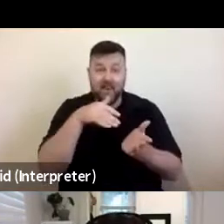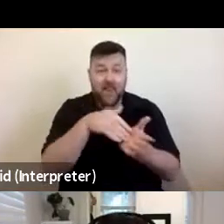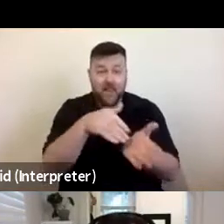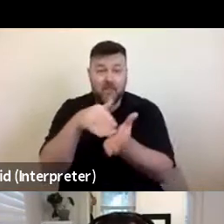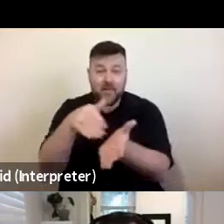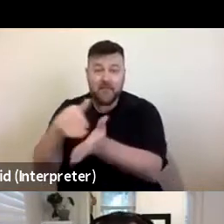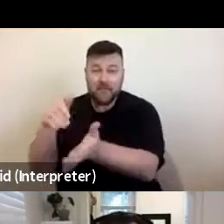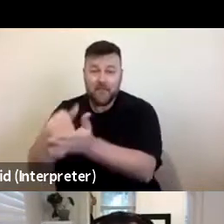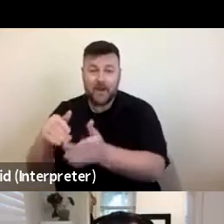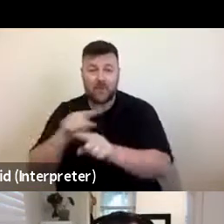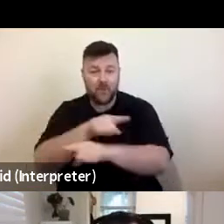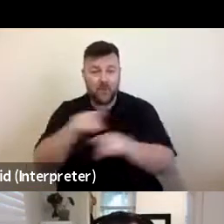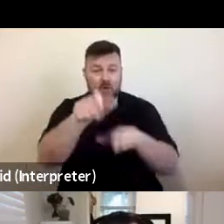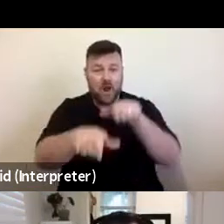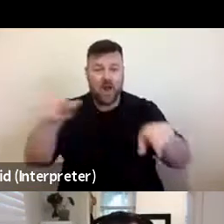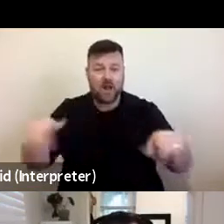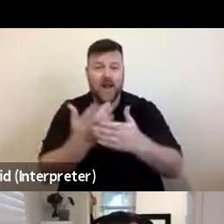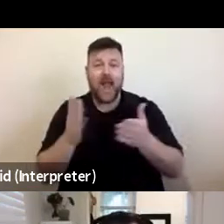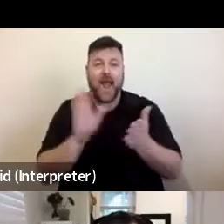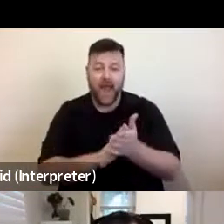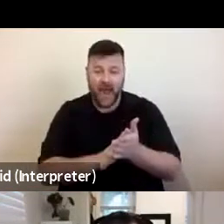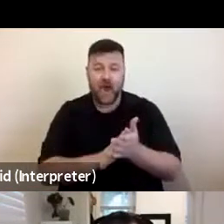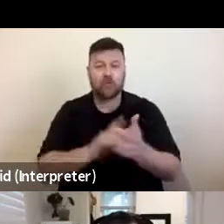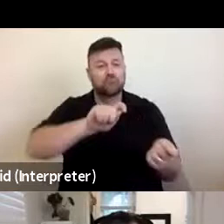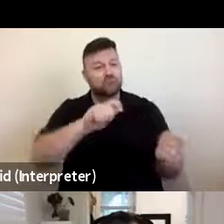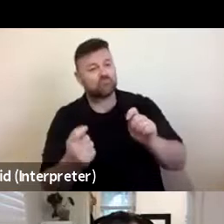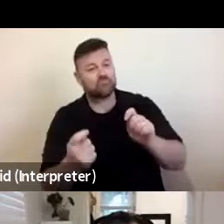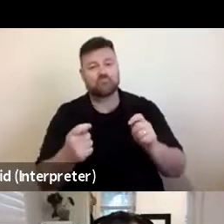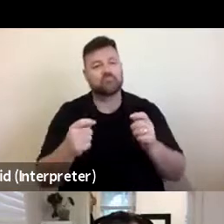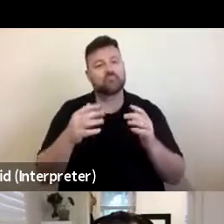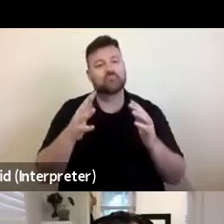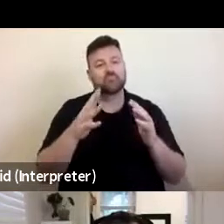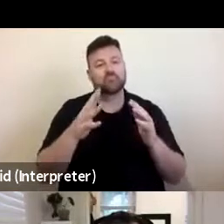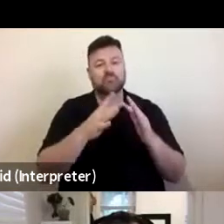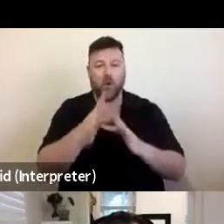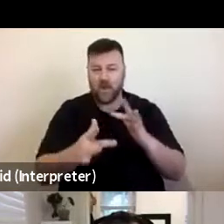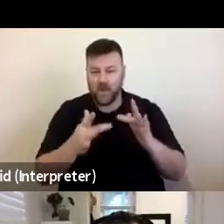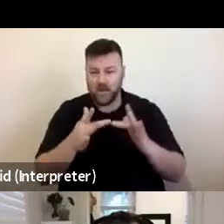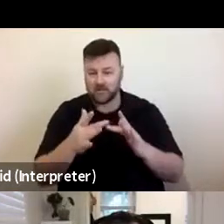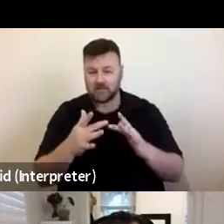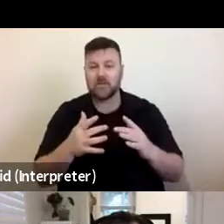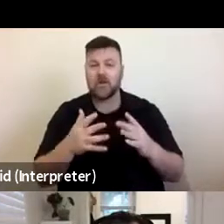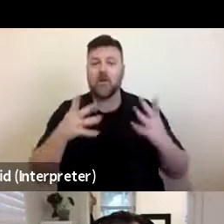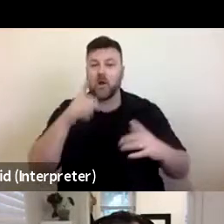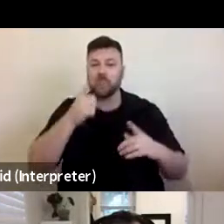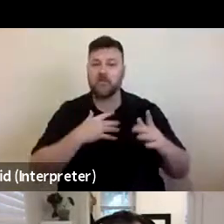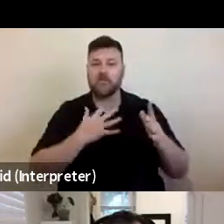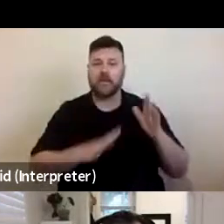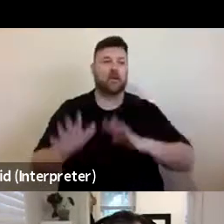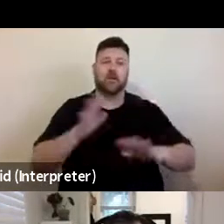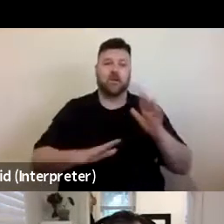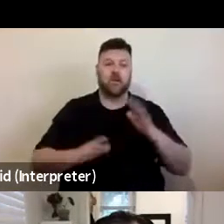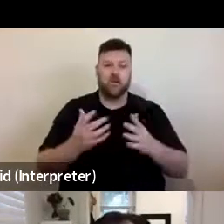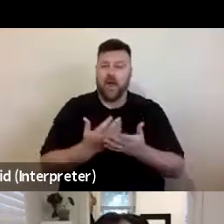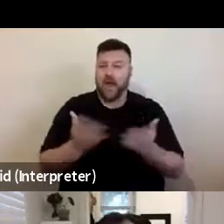to negotiate and navigate that. And I think a lot of people have struggled, finding it difficult just from the